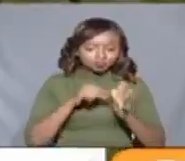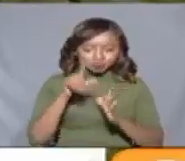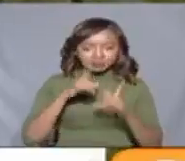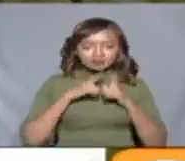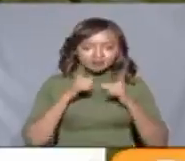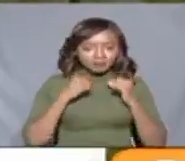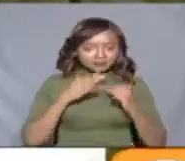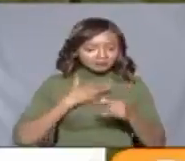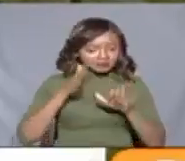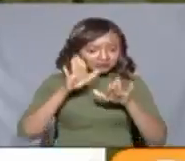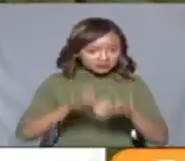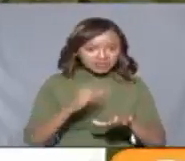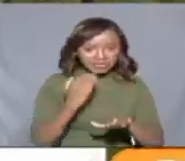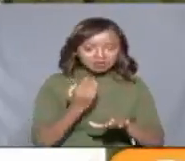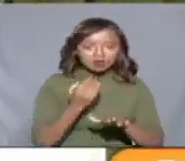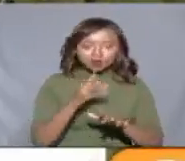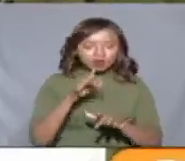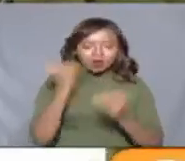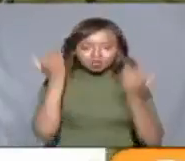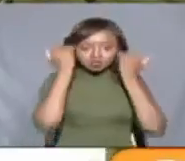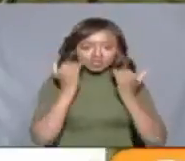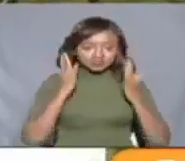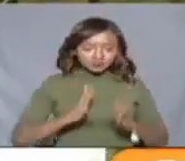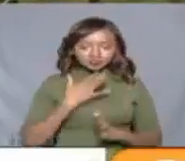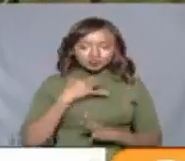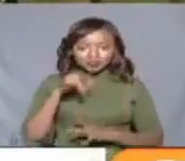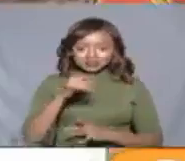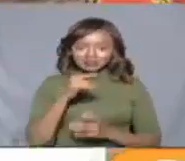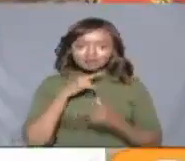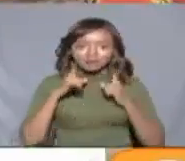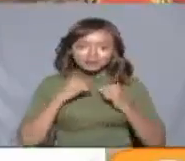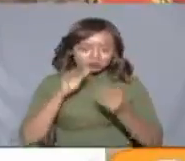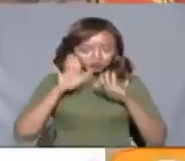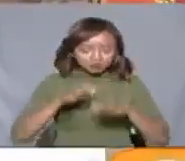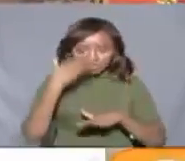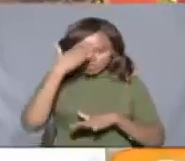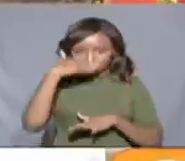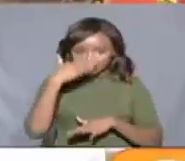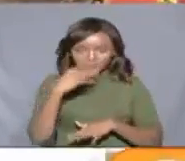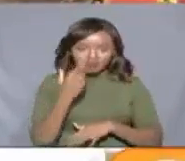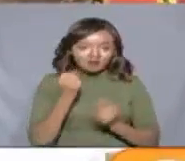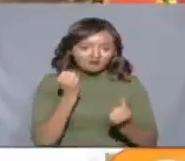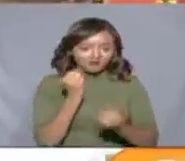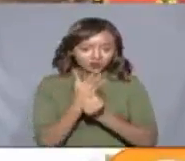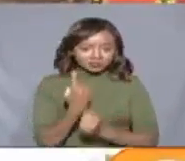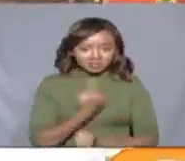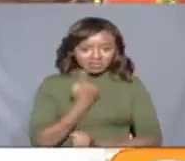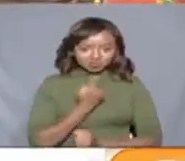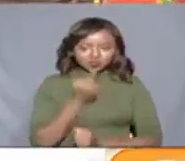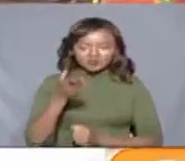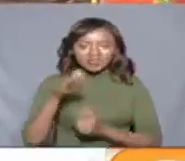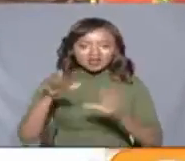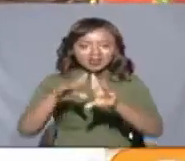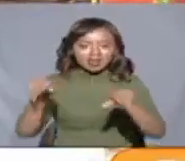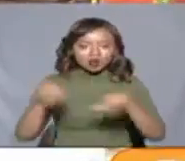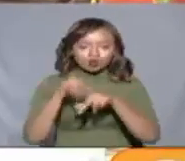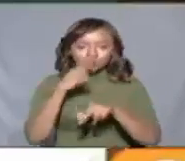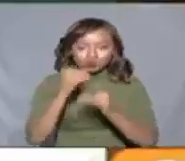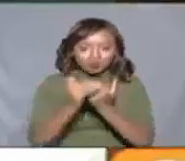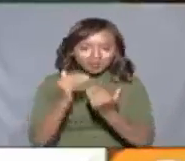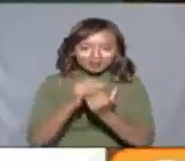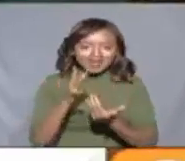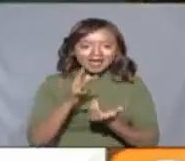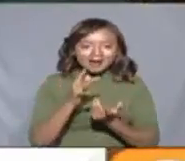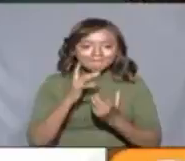kujiweka karantini ya lazima kwa siku 14 katika kituo cha Asisi kinachosimamiwa na watawa wa Franciscan wa St. Joseph's eneo